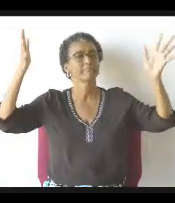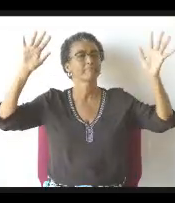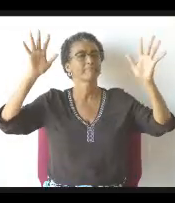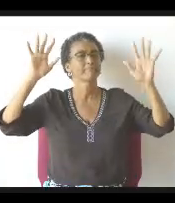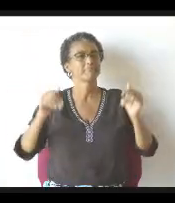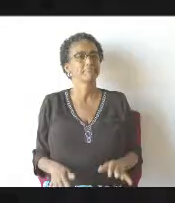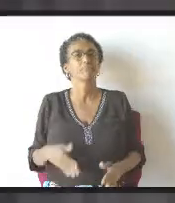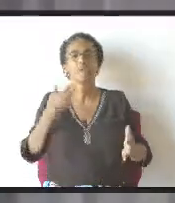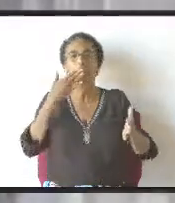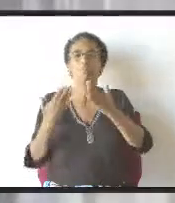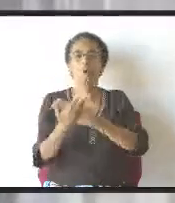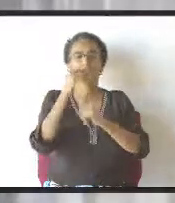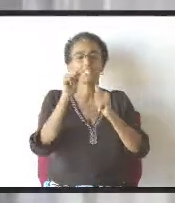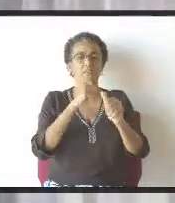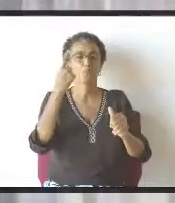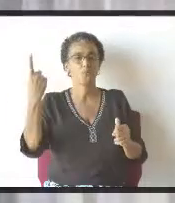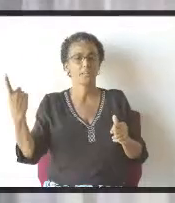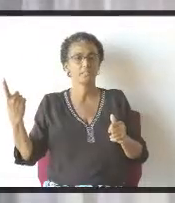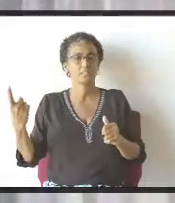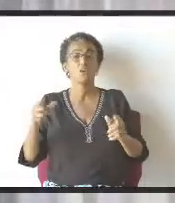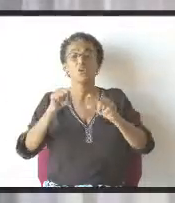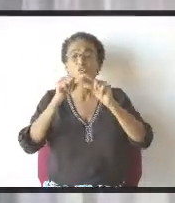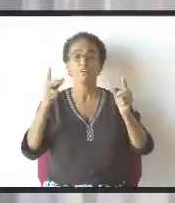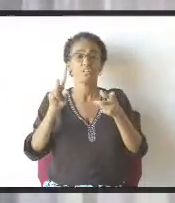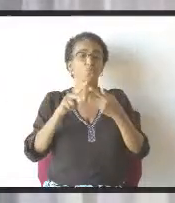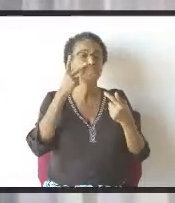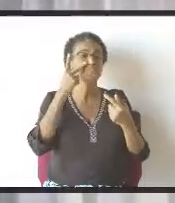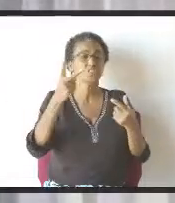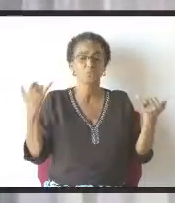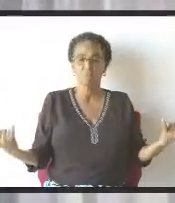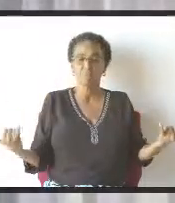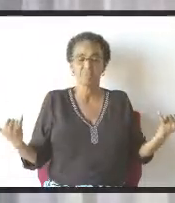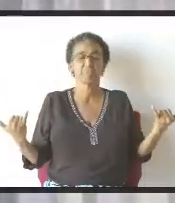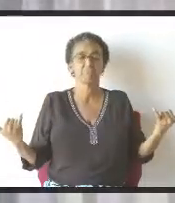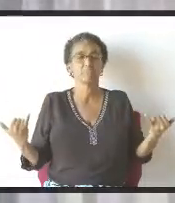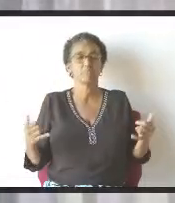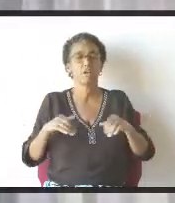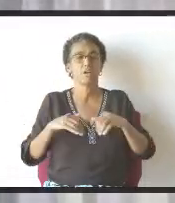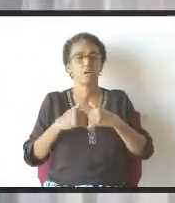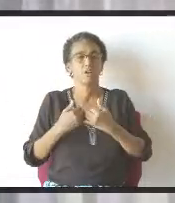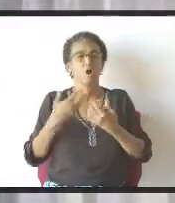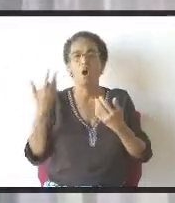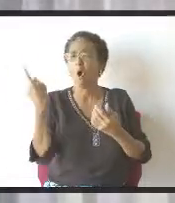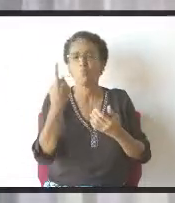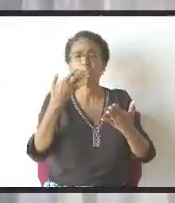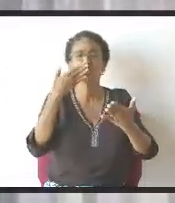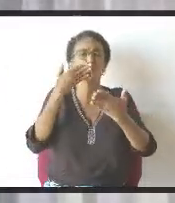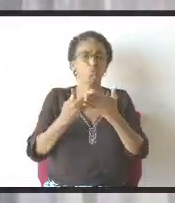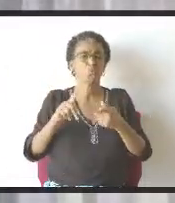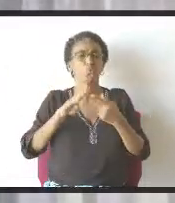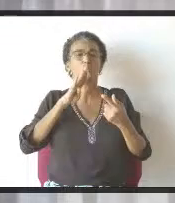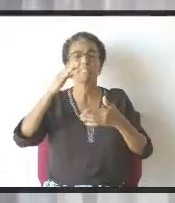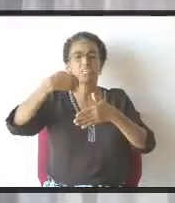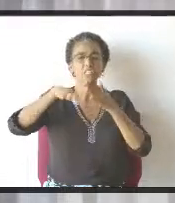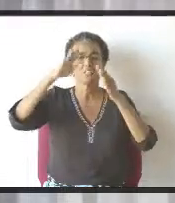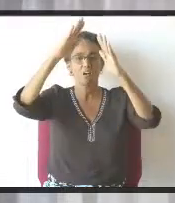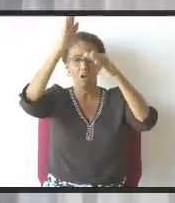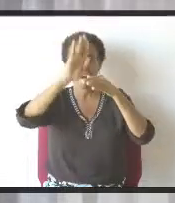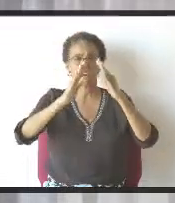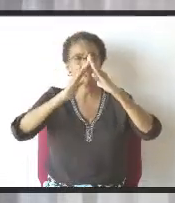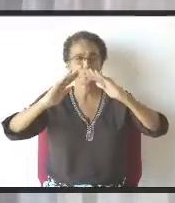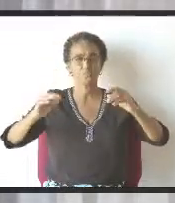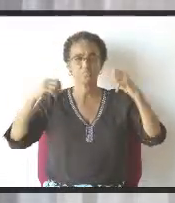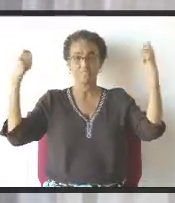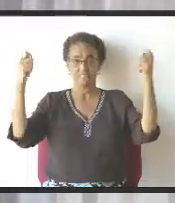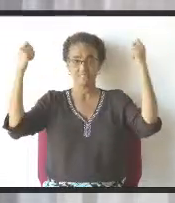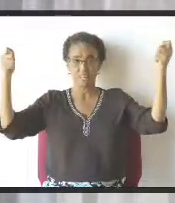Morning, everyone. Morning. Great to see you here today, and it's always good to be in God's house to celebrate His goodness and His